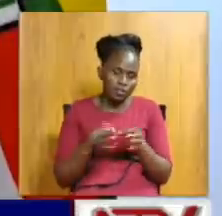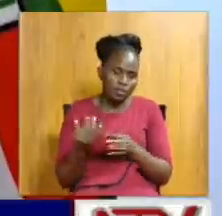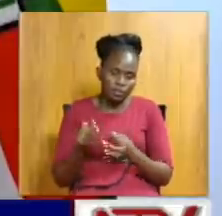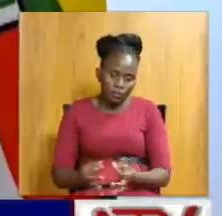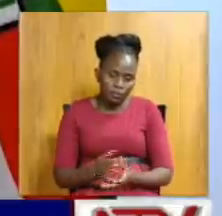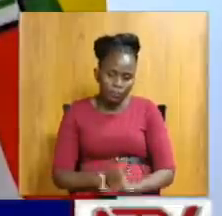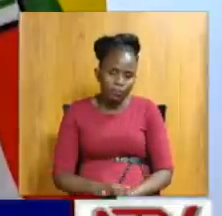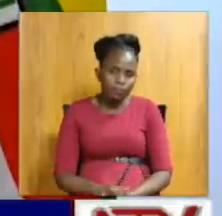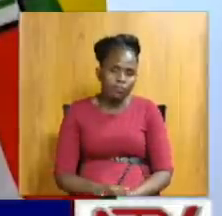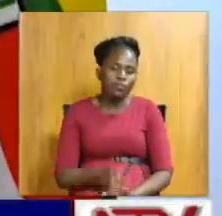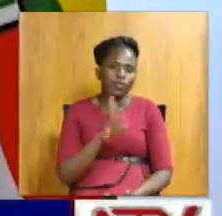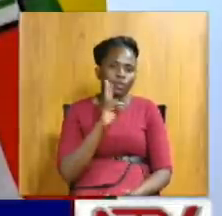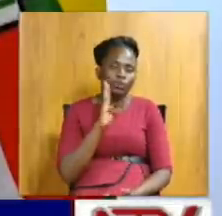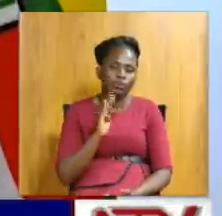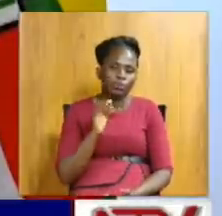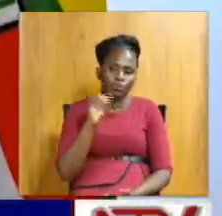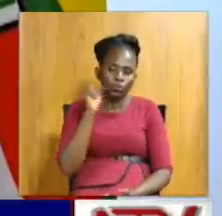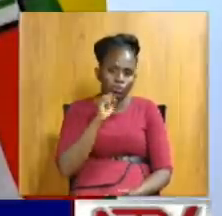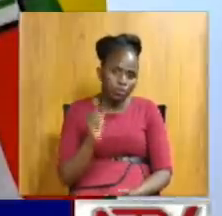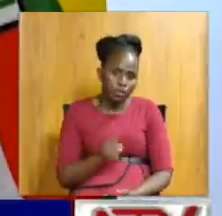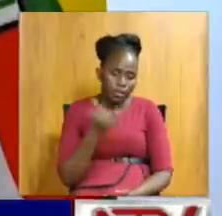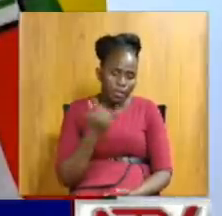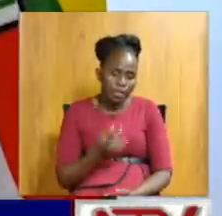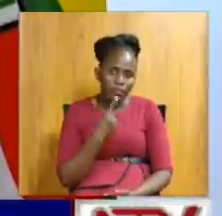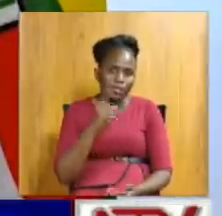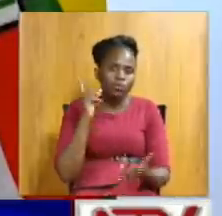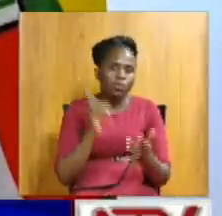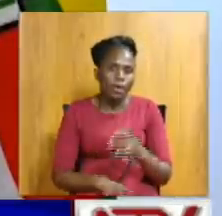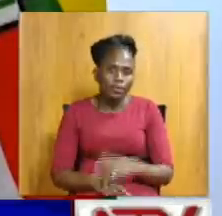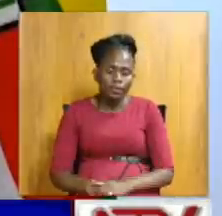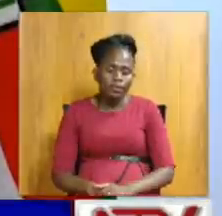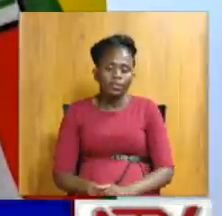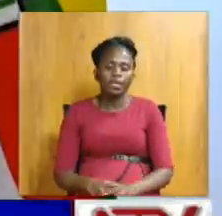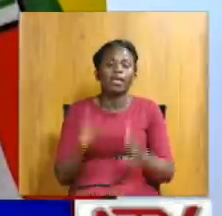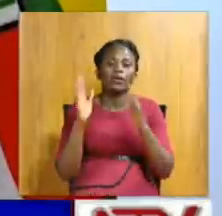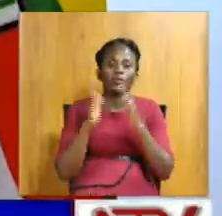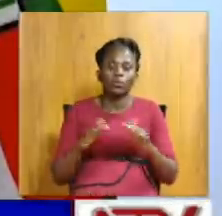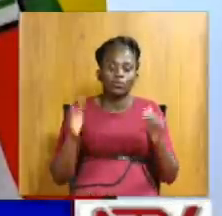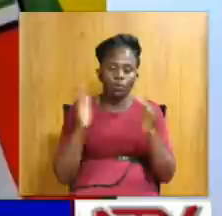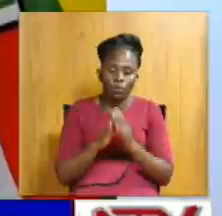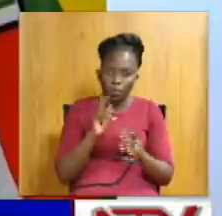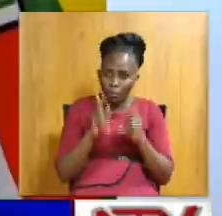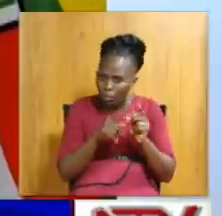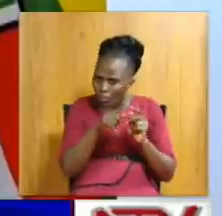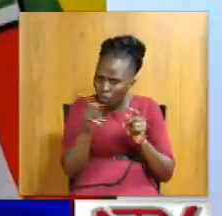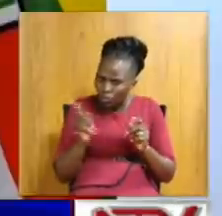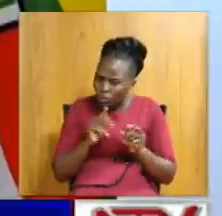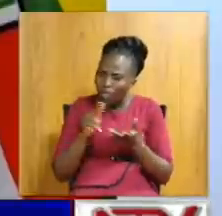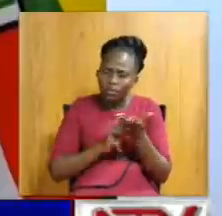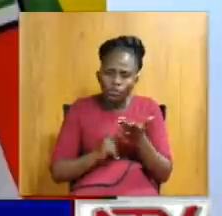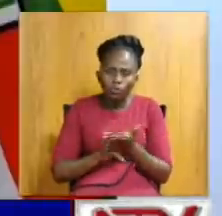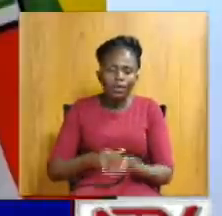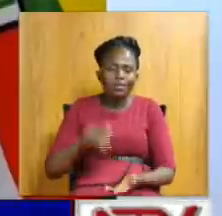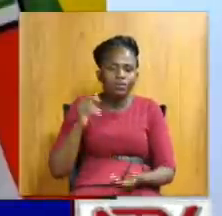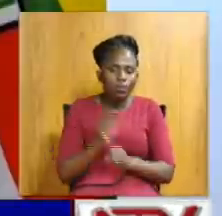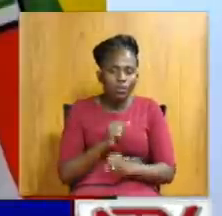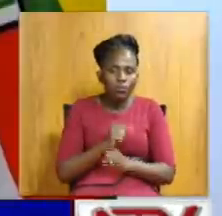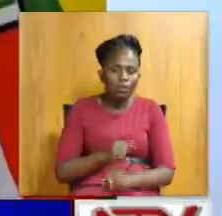UBOS has now said that the homesteads of the abakorerekeda kyonka are now only